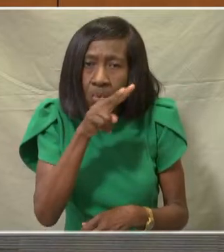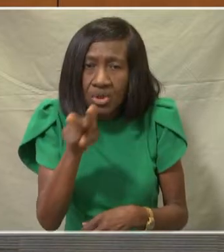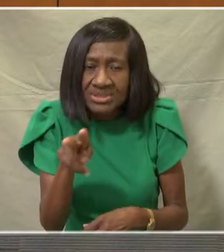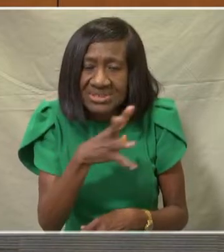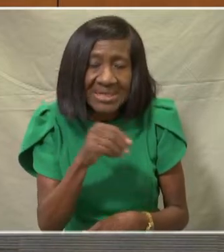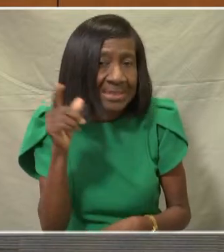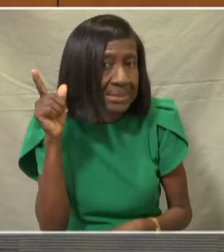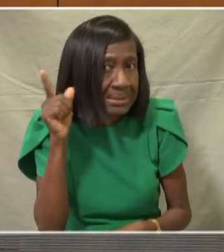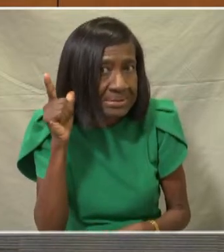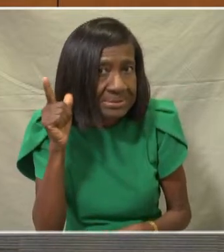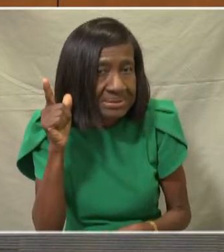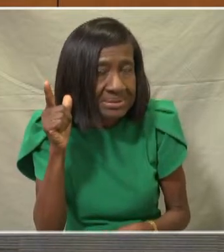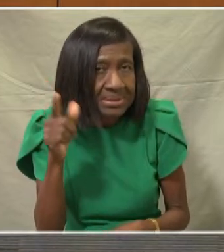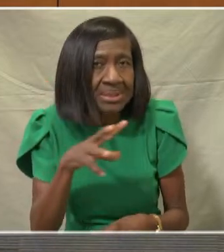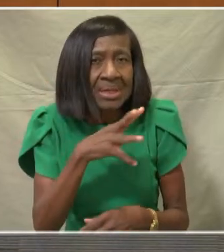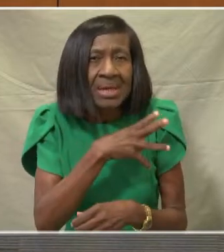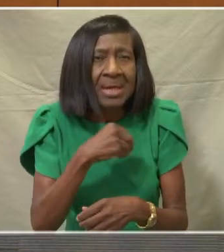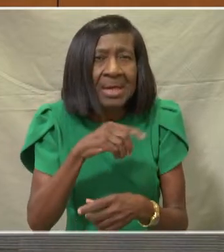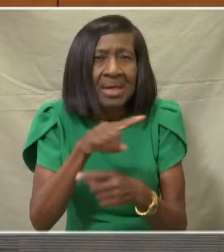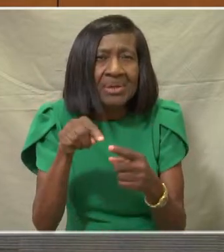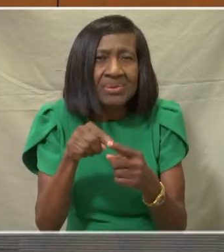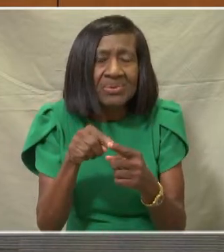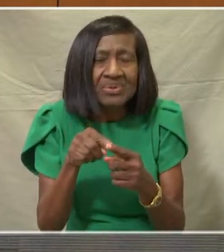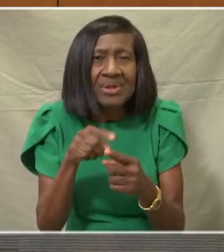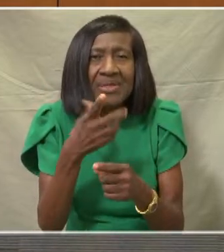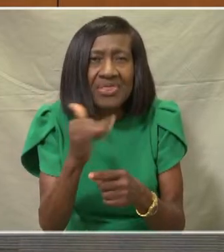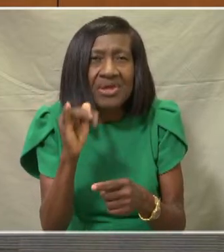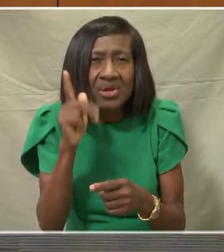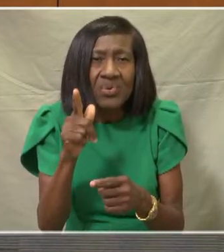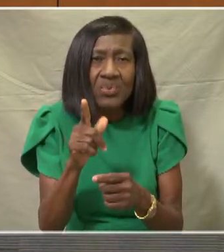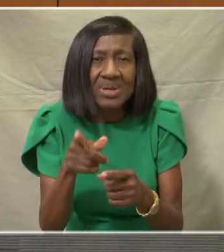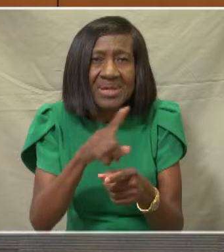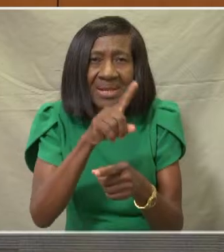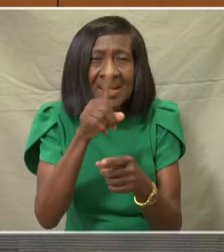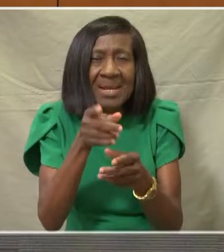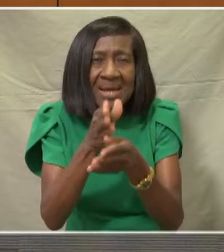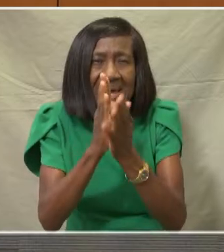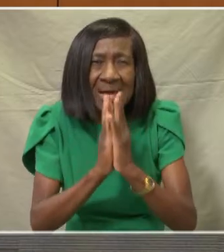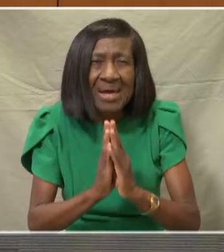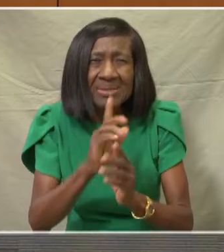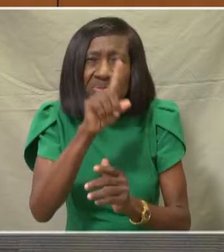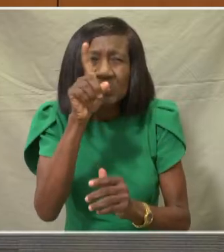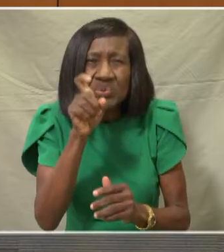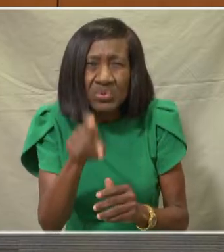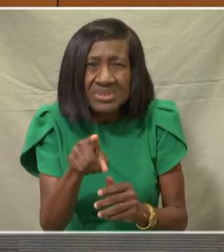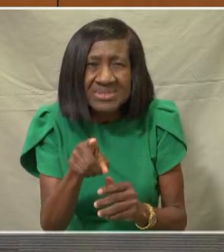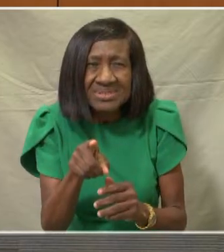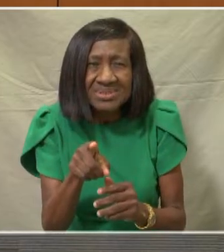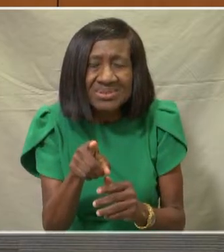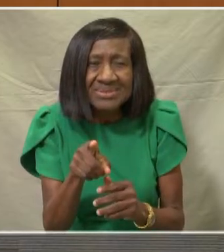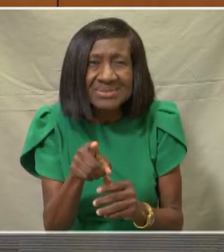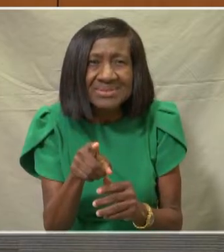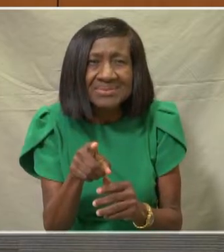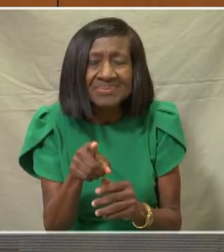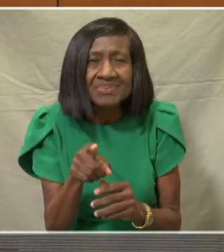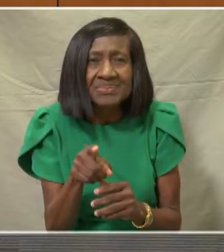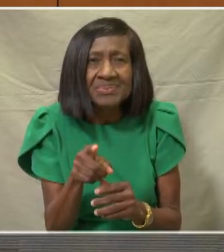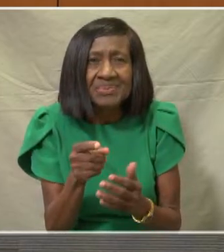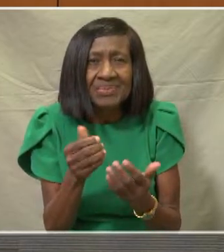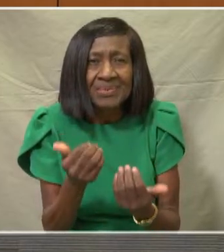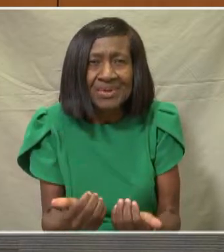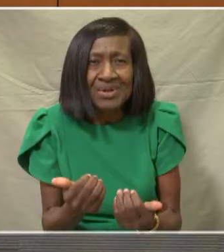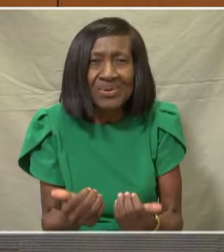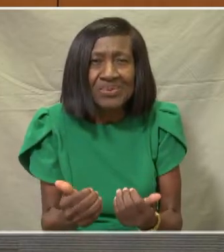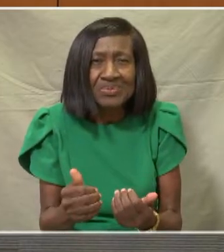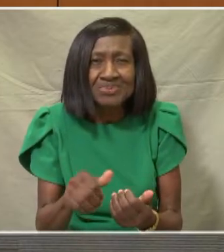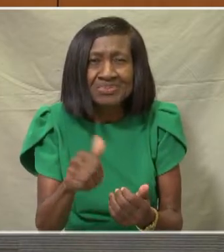listening, and when appropriate, asking questions in an impartial and neutral way. Thank you. I will now hand back